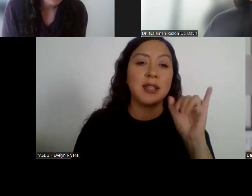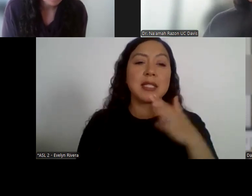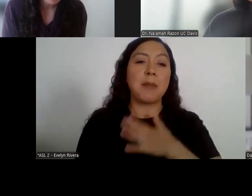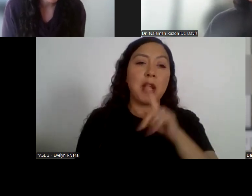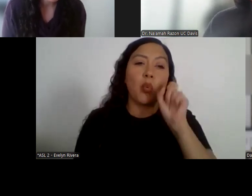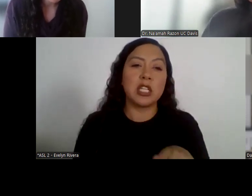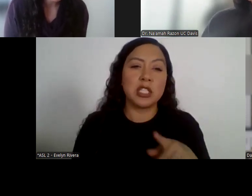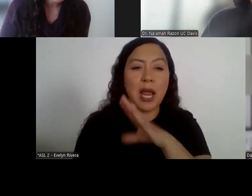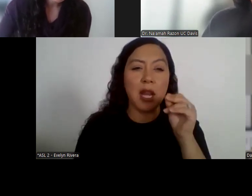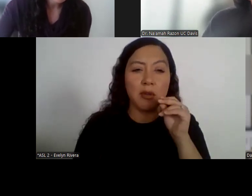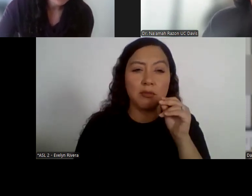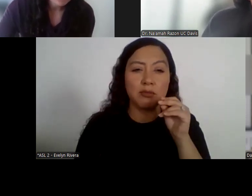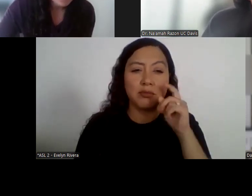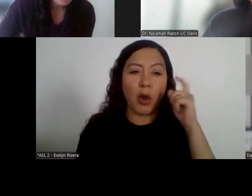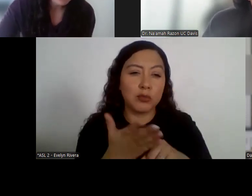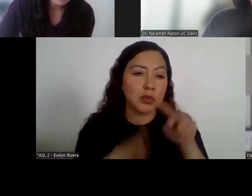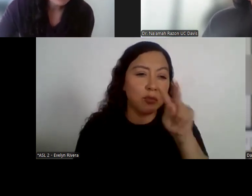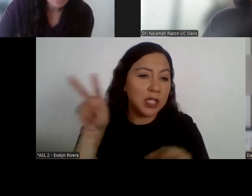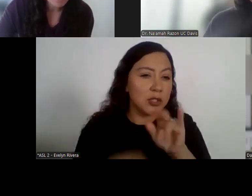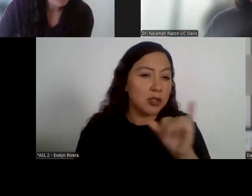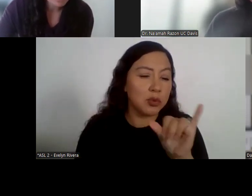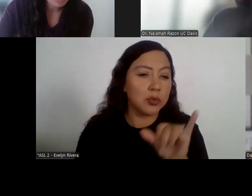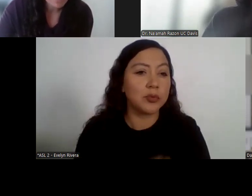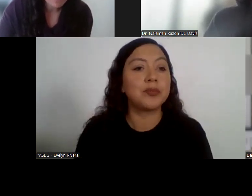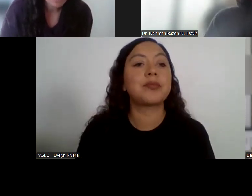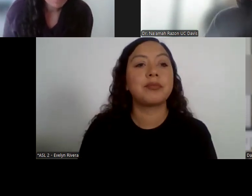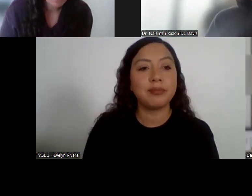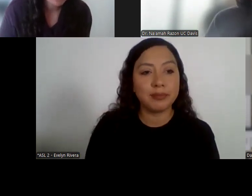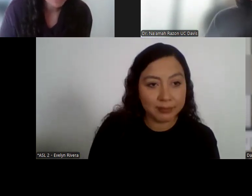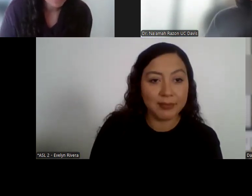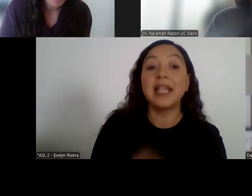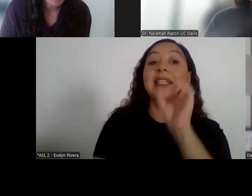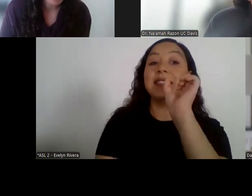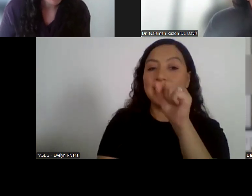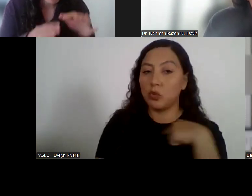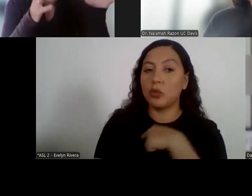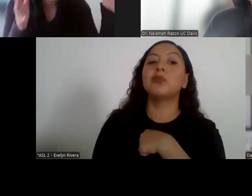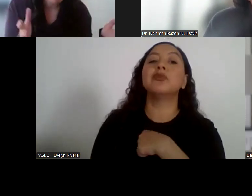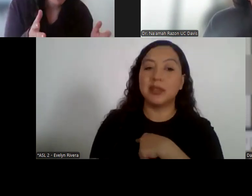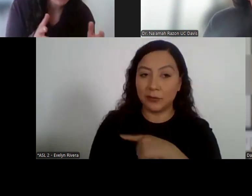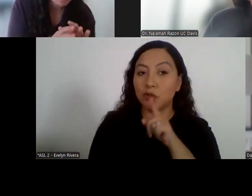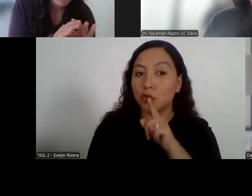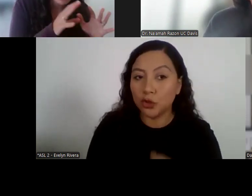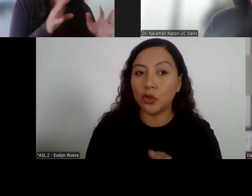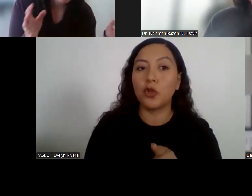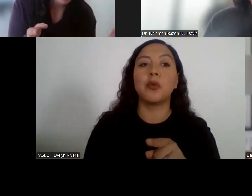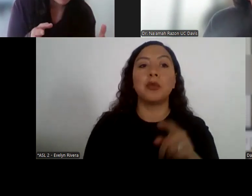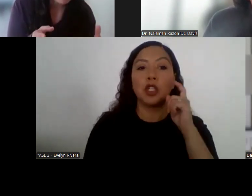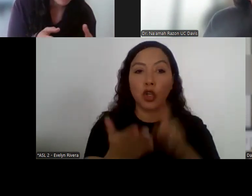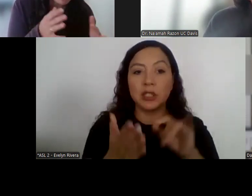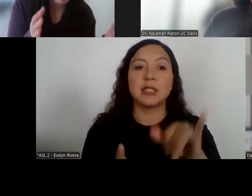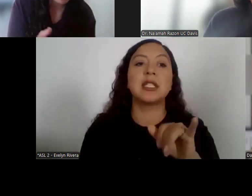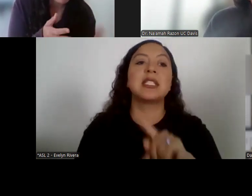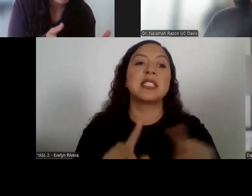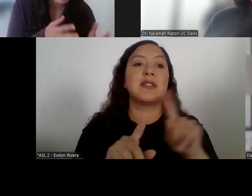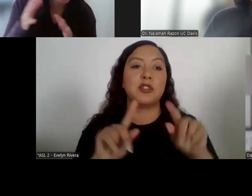and an observation, but I'll turn it over. Yeah, we'll definitely be looking at the sort of group of participants who